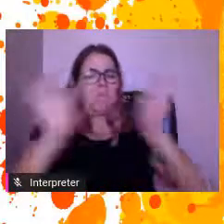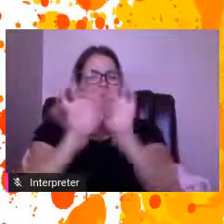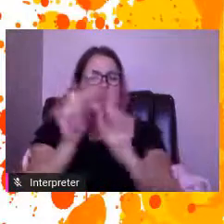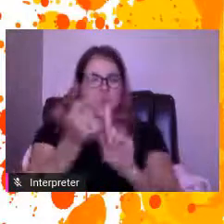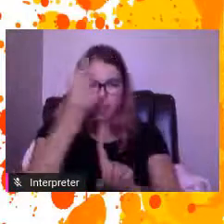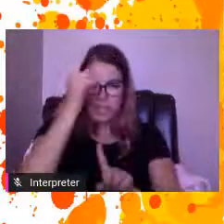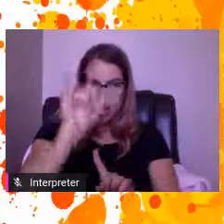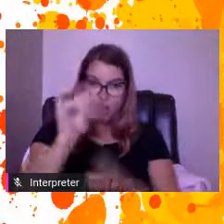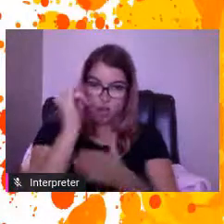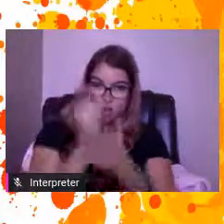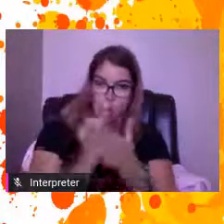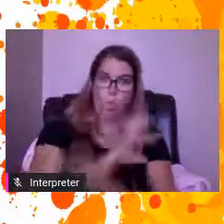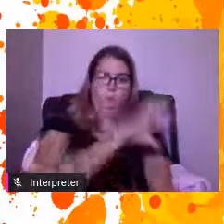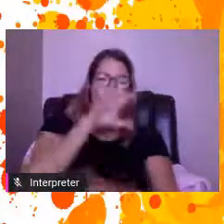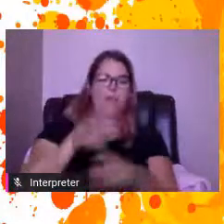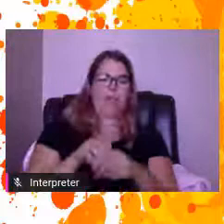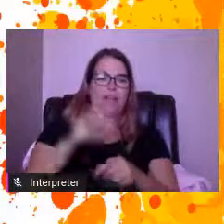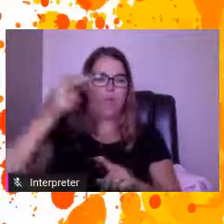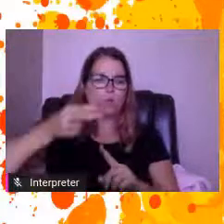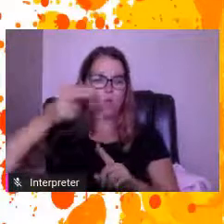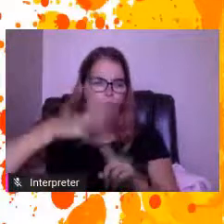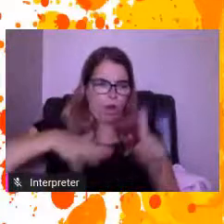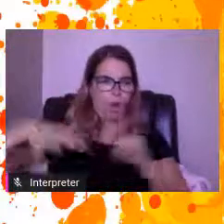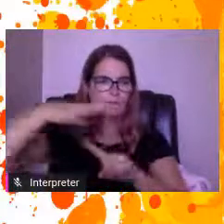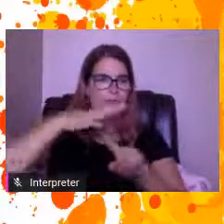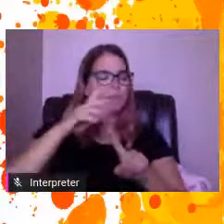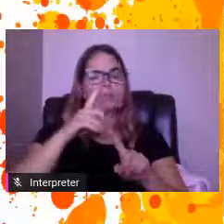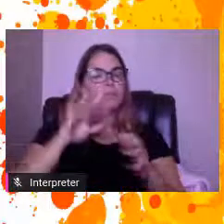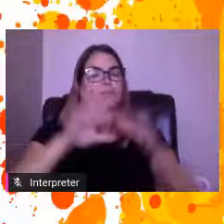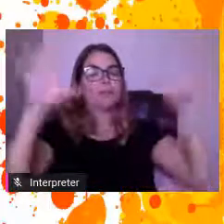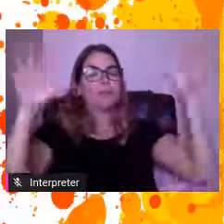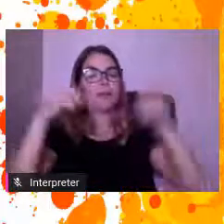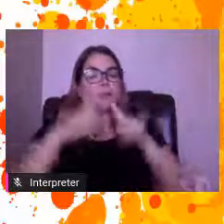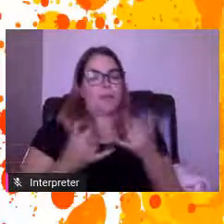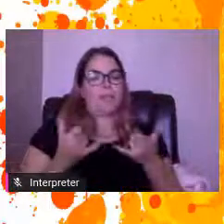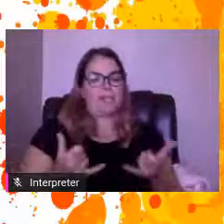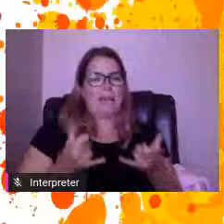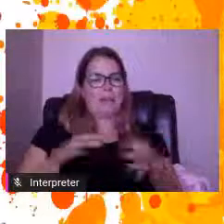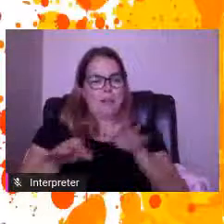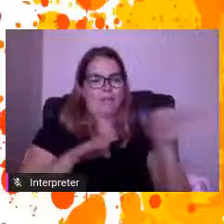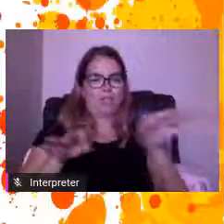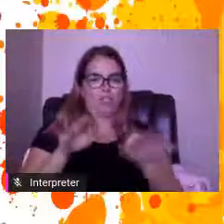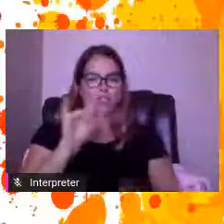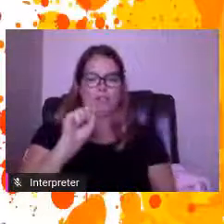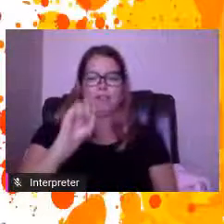historical context, free of contemporary definitions of sexuality.